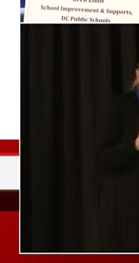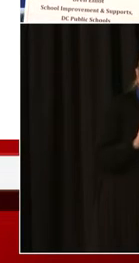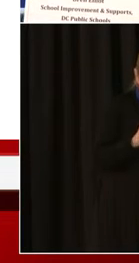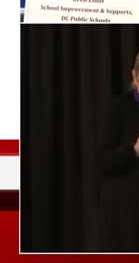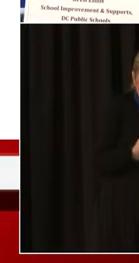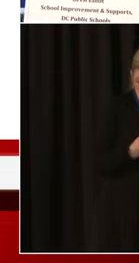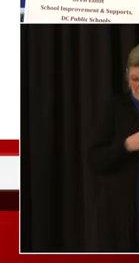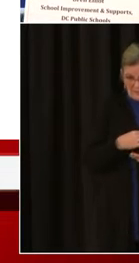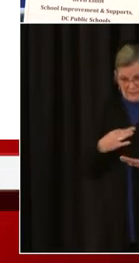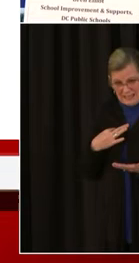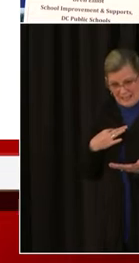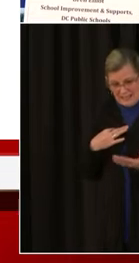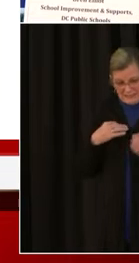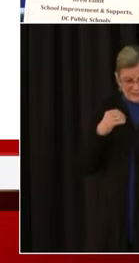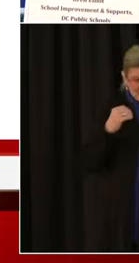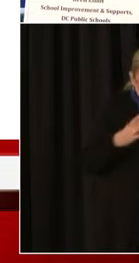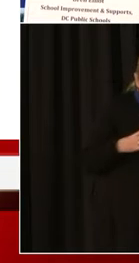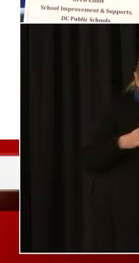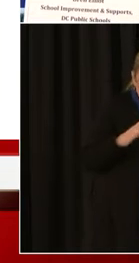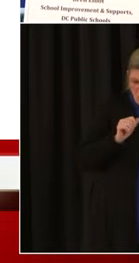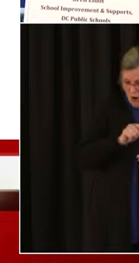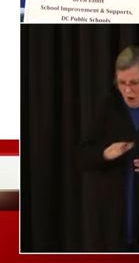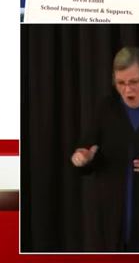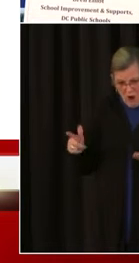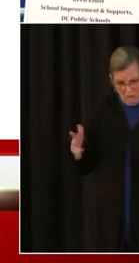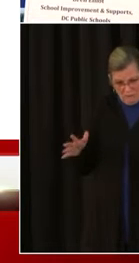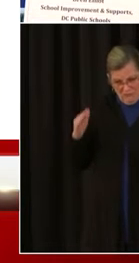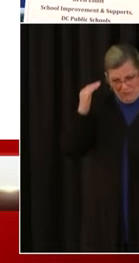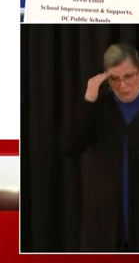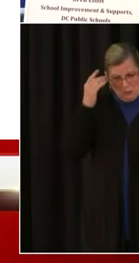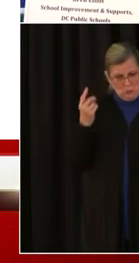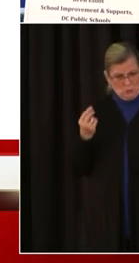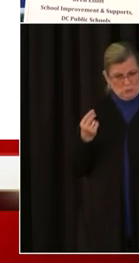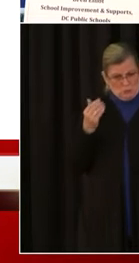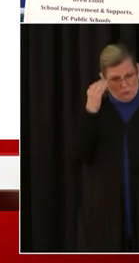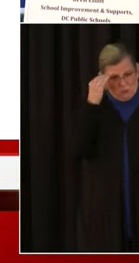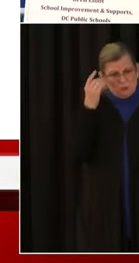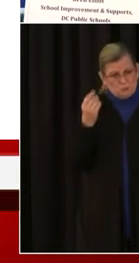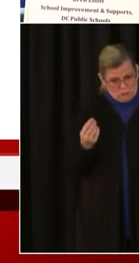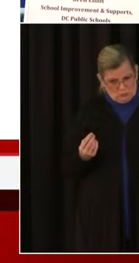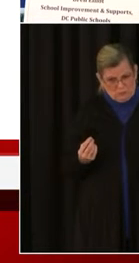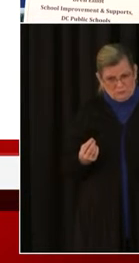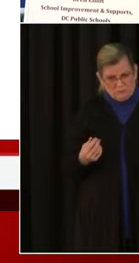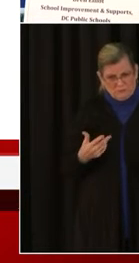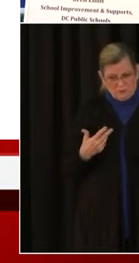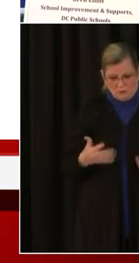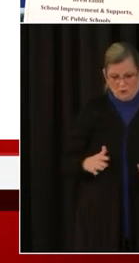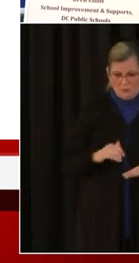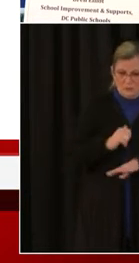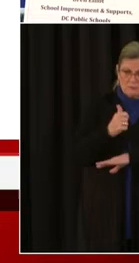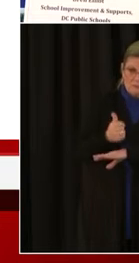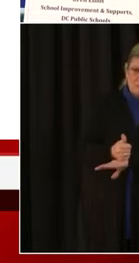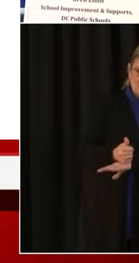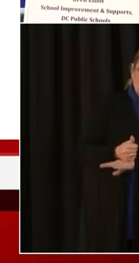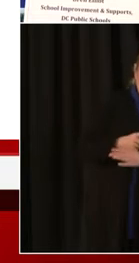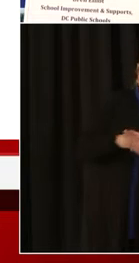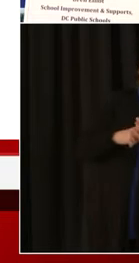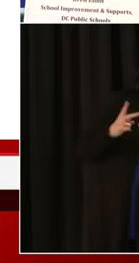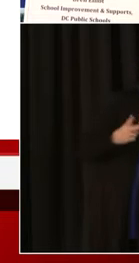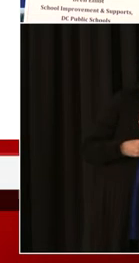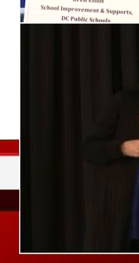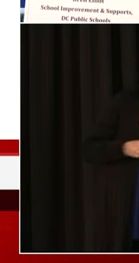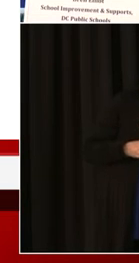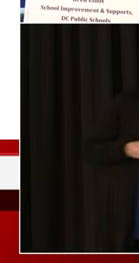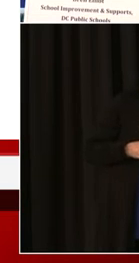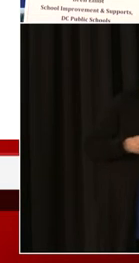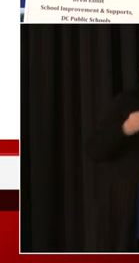folks are very familiar with that protocol. We have rolled out to our families information around